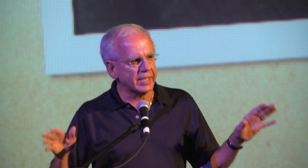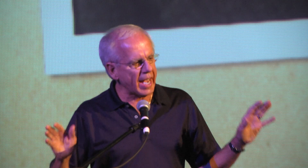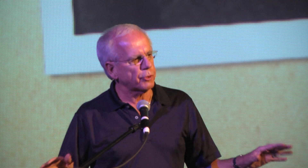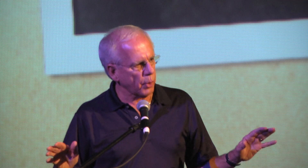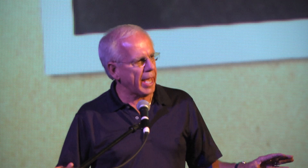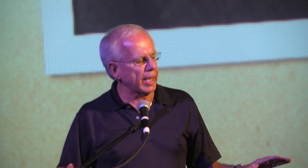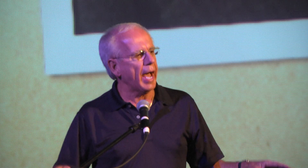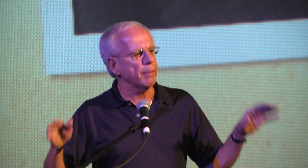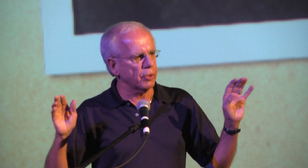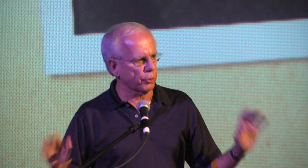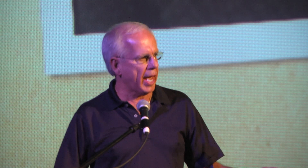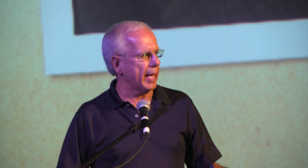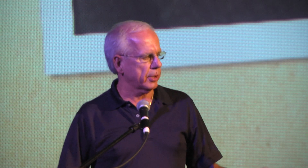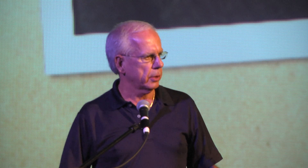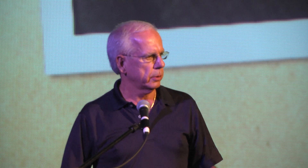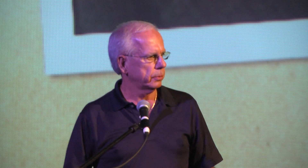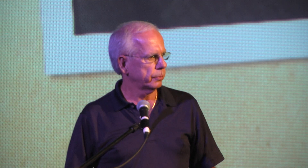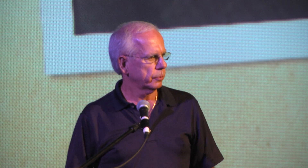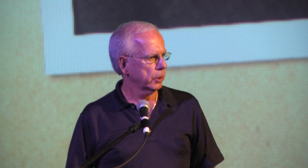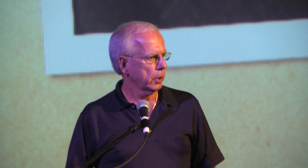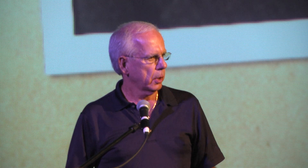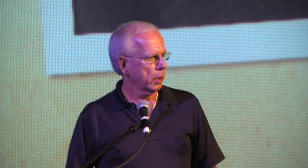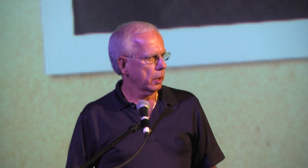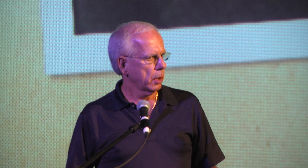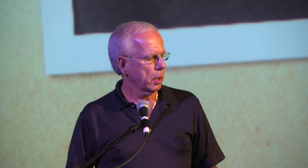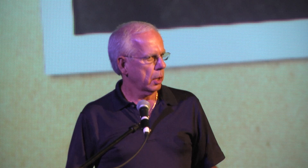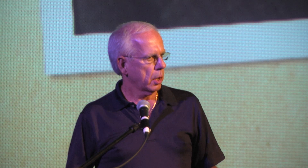So when I say threat, I mean threat.